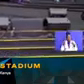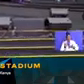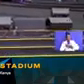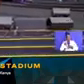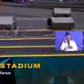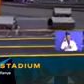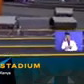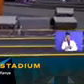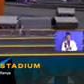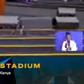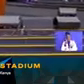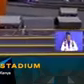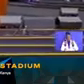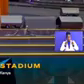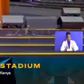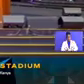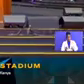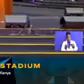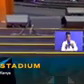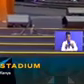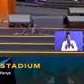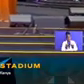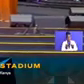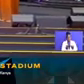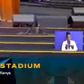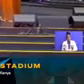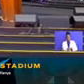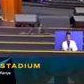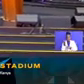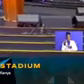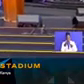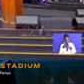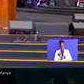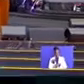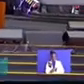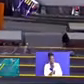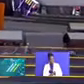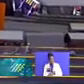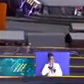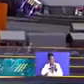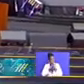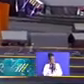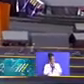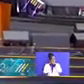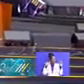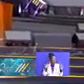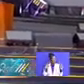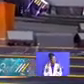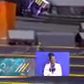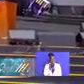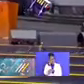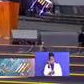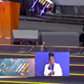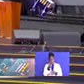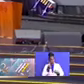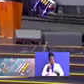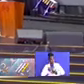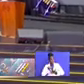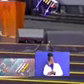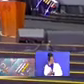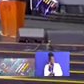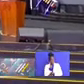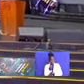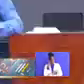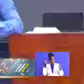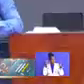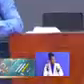Kenya because nobody have risen from that particular place and become a president so that's why you are shocked because